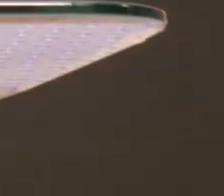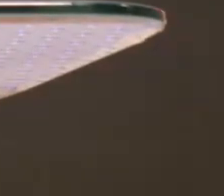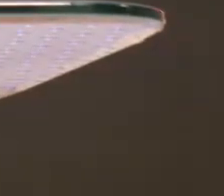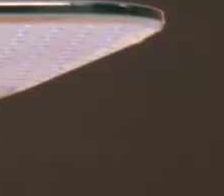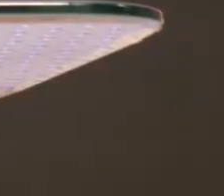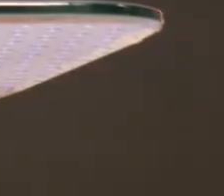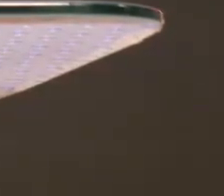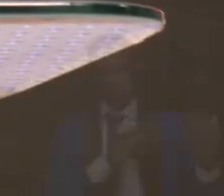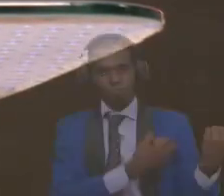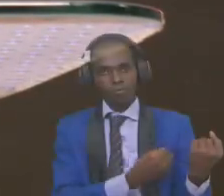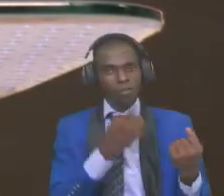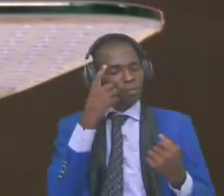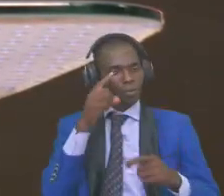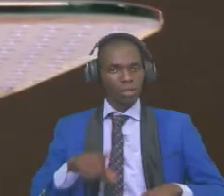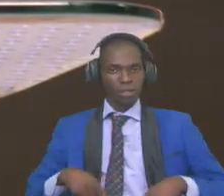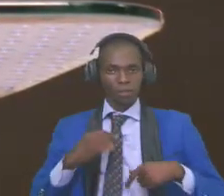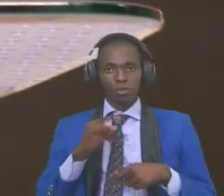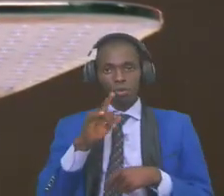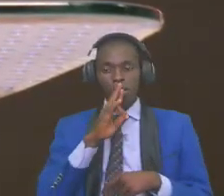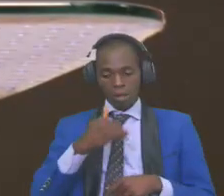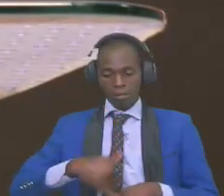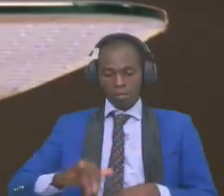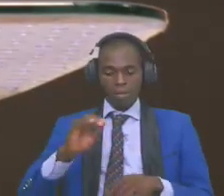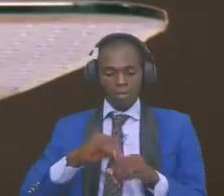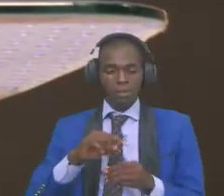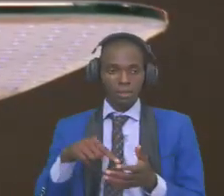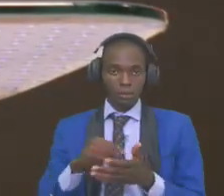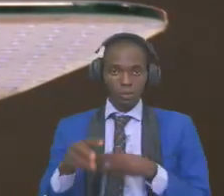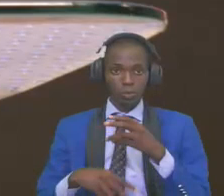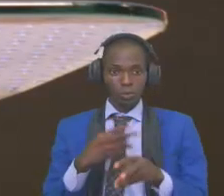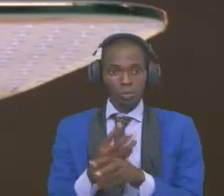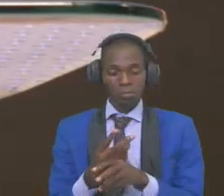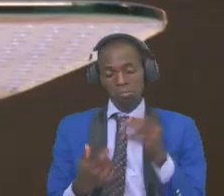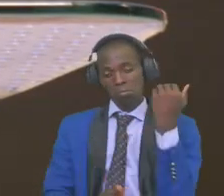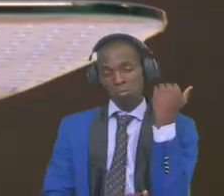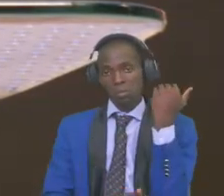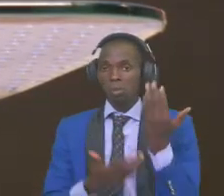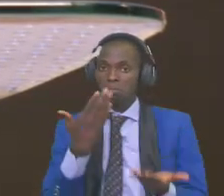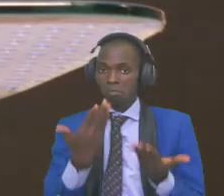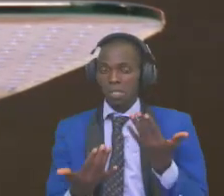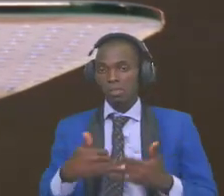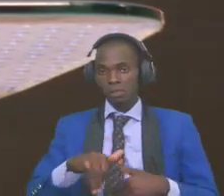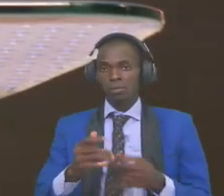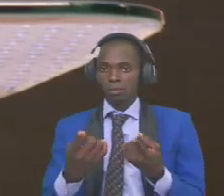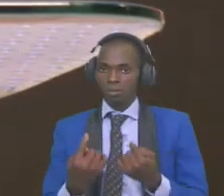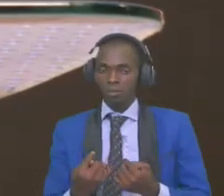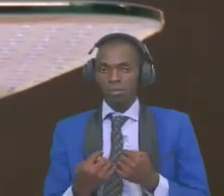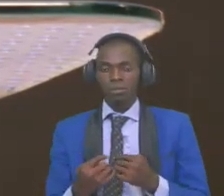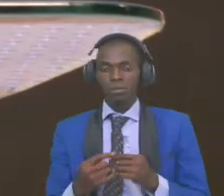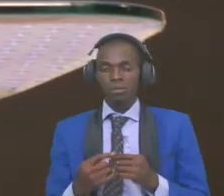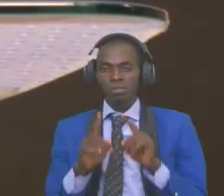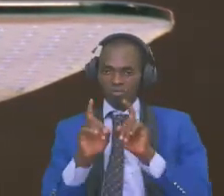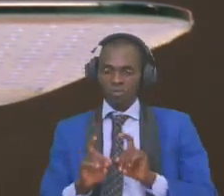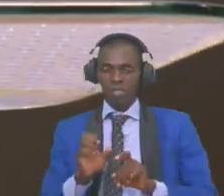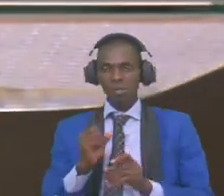for living. You're still in the world. The same temptations might still come, and trials might still